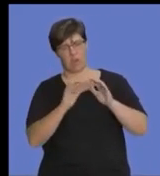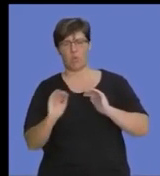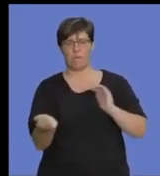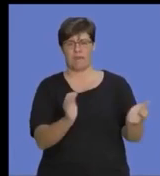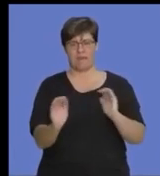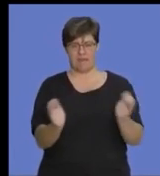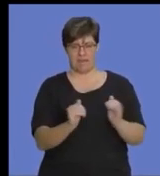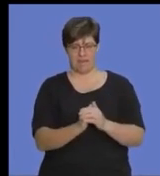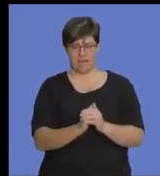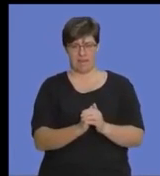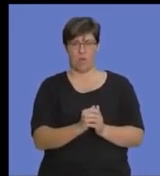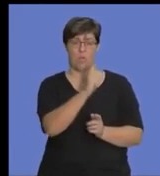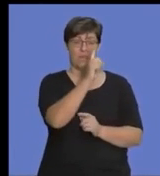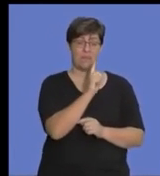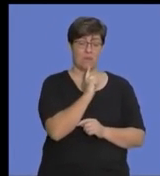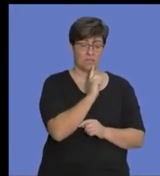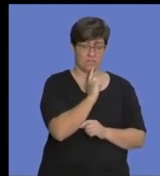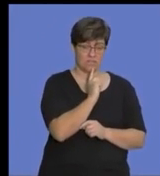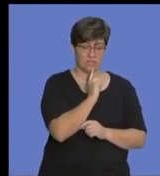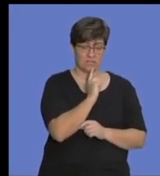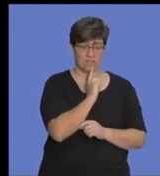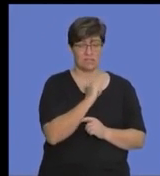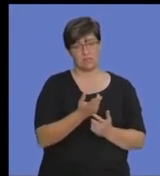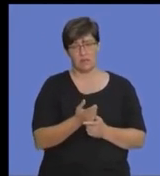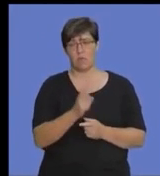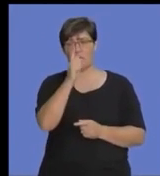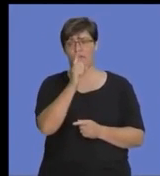comparison between 1,000 rand and